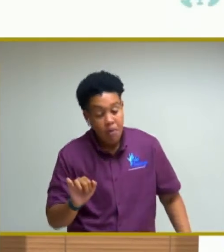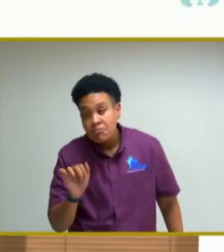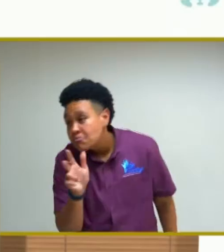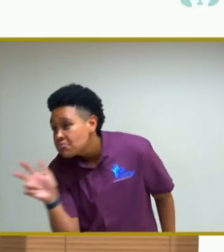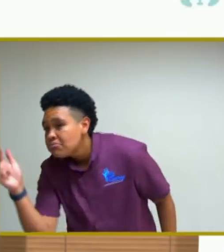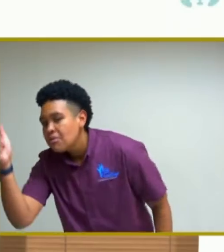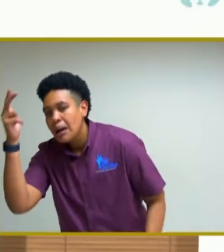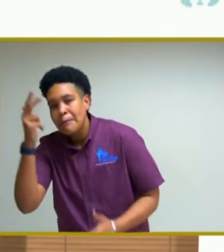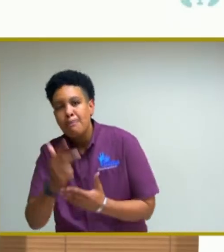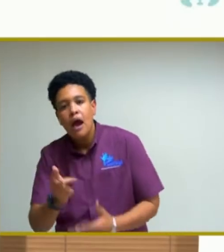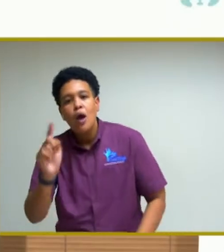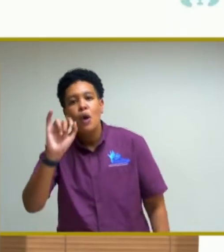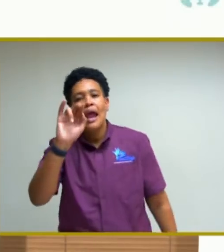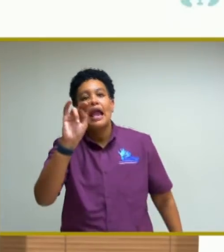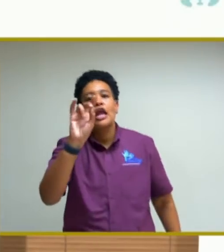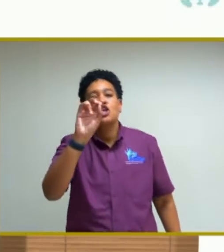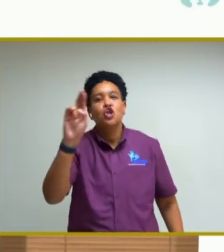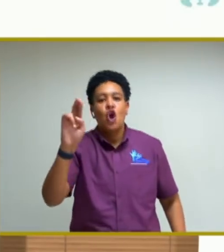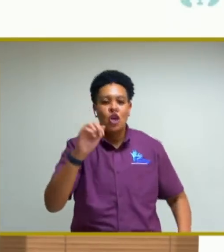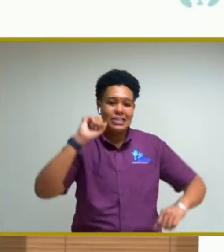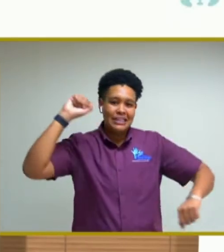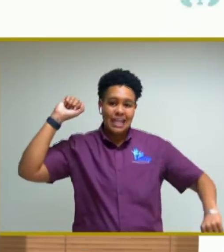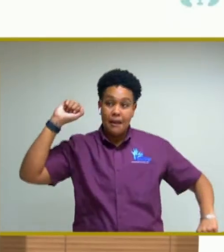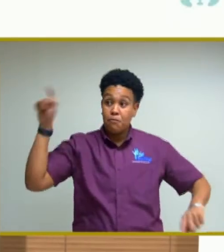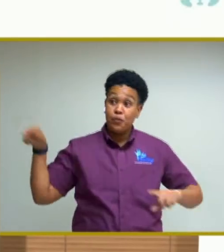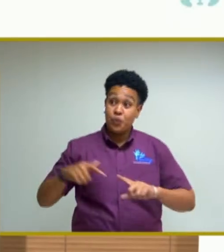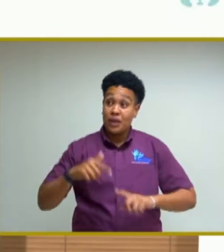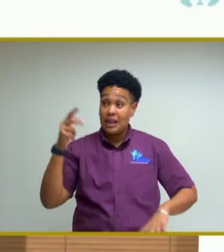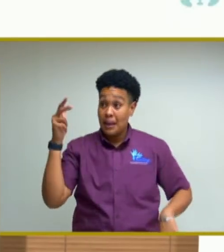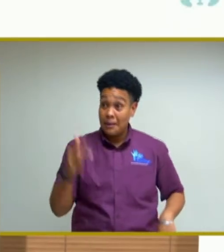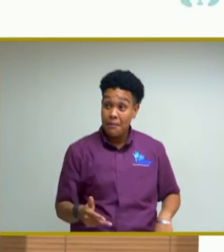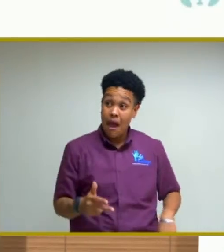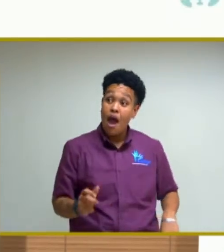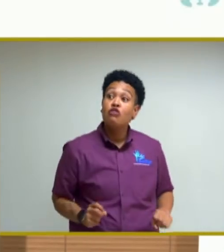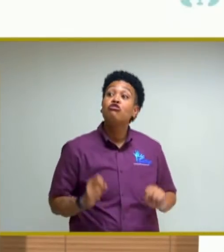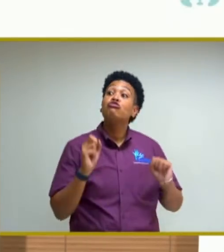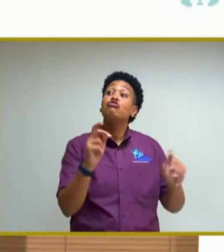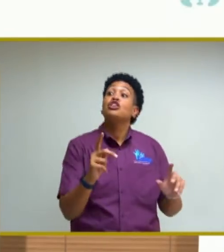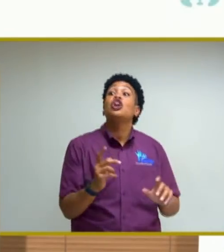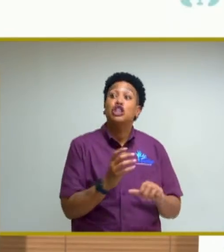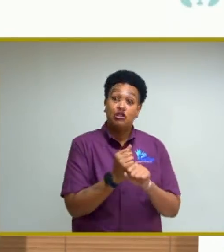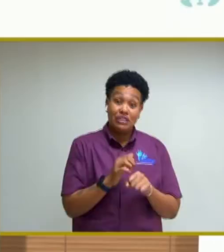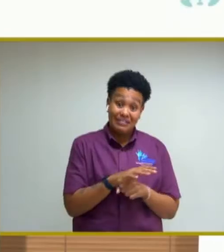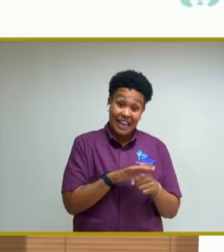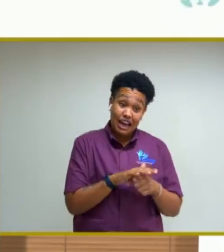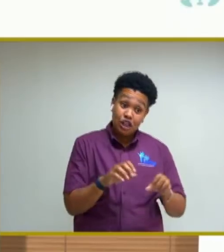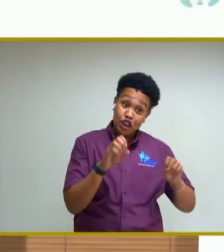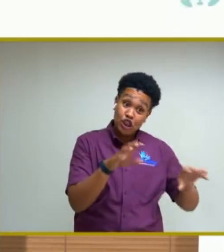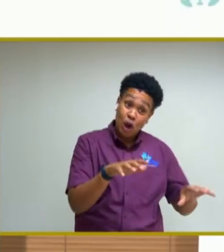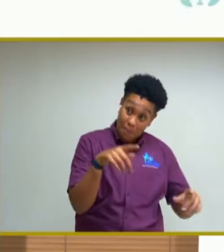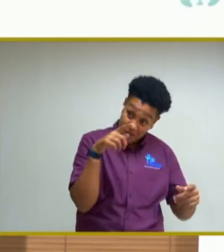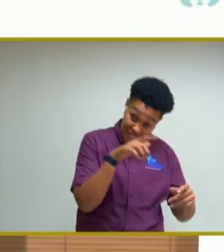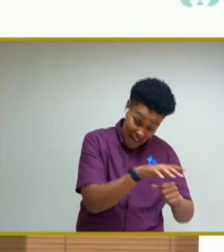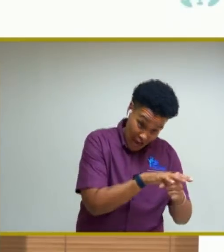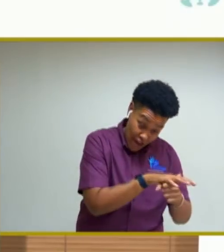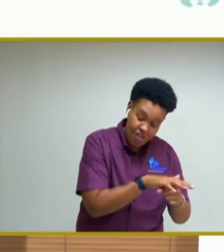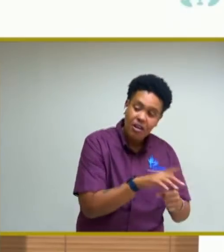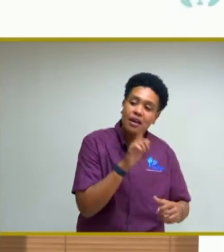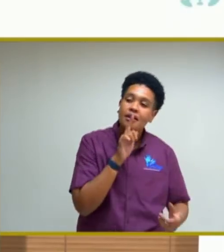Once they have parked, they return to the receiving area at the drop-off point, and then they meet up back